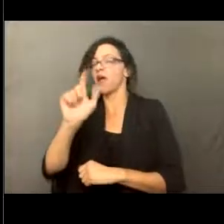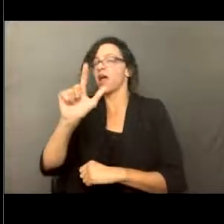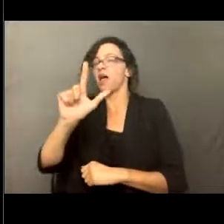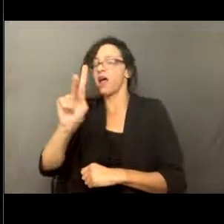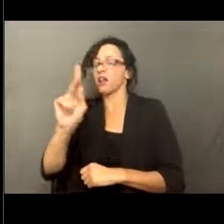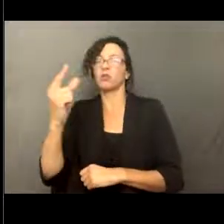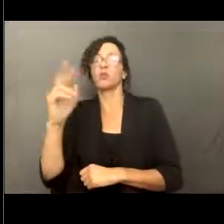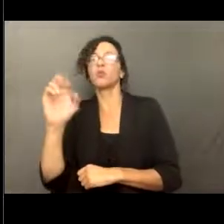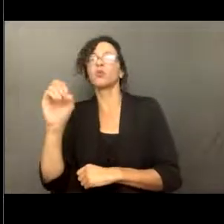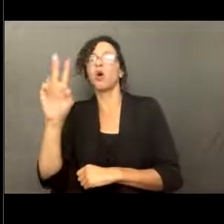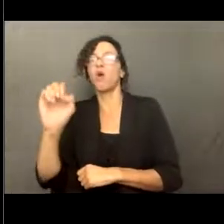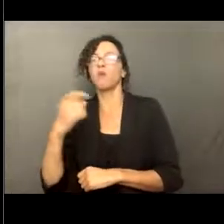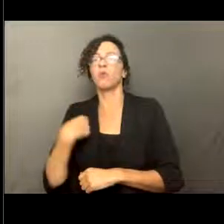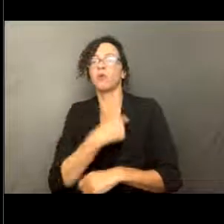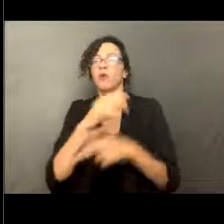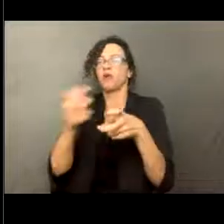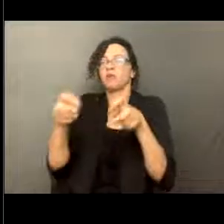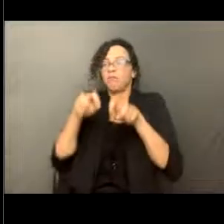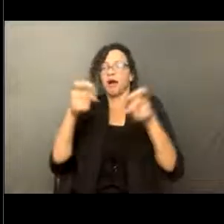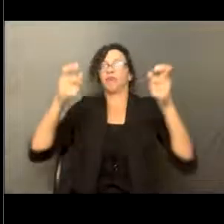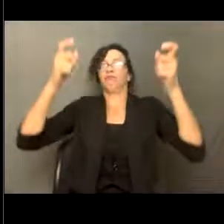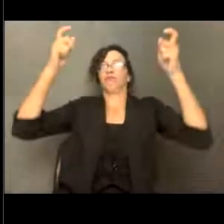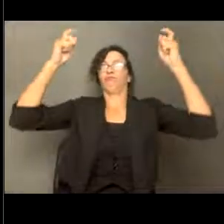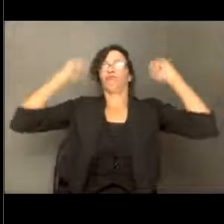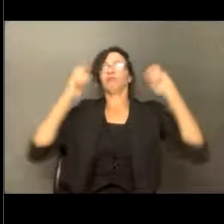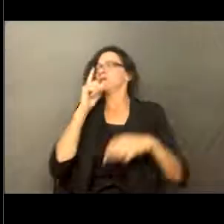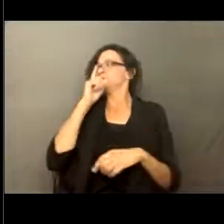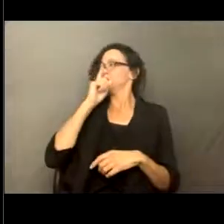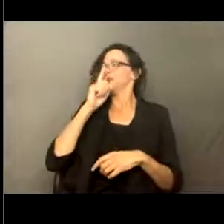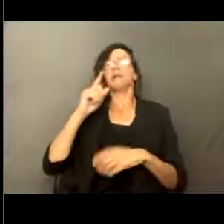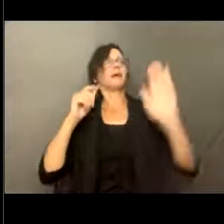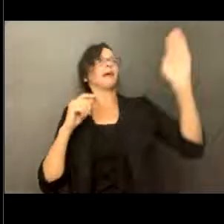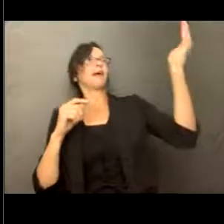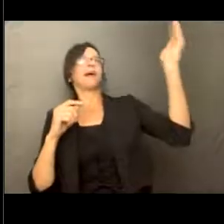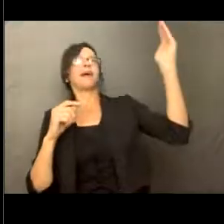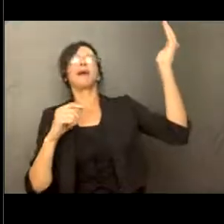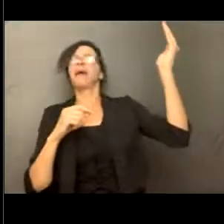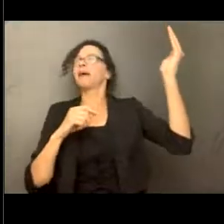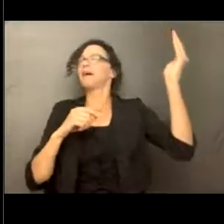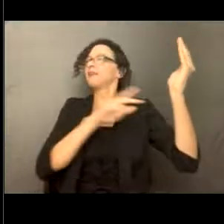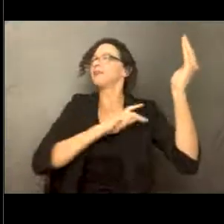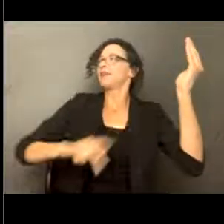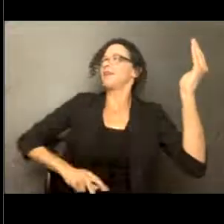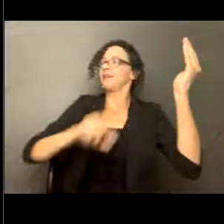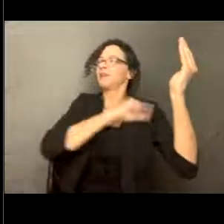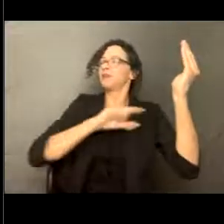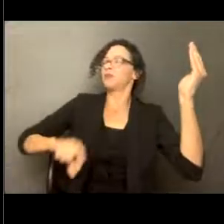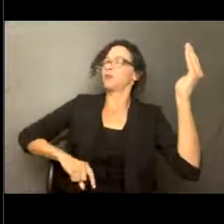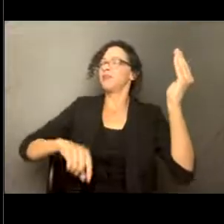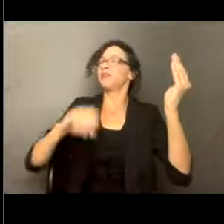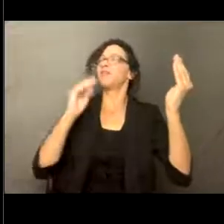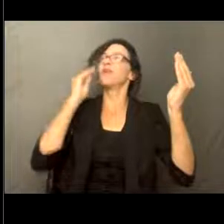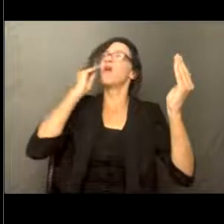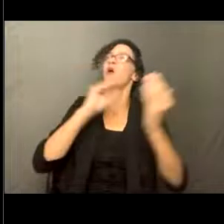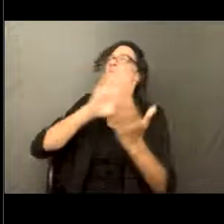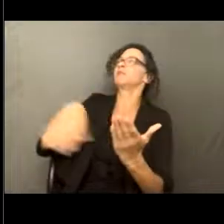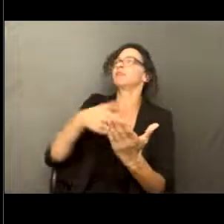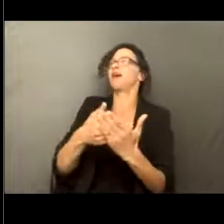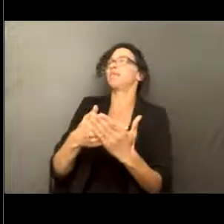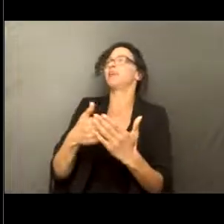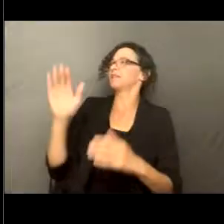of convertibles, pretending like we were king and queen of homecoming, waving at folks. So we'll do that again